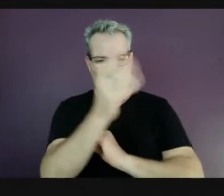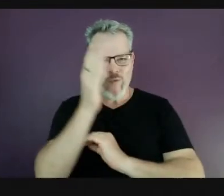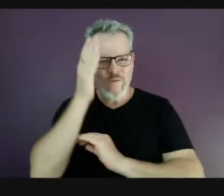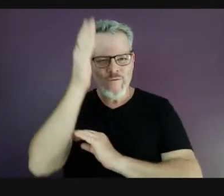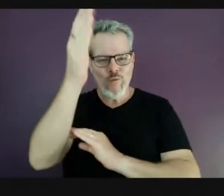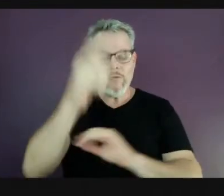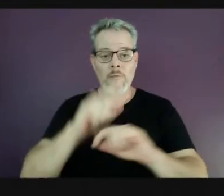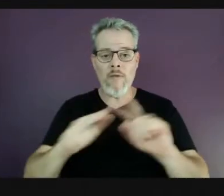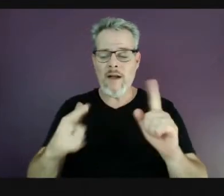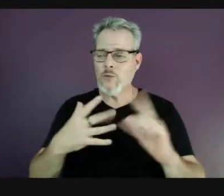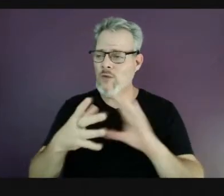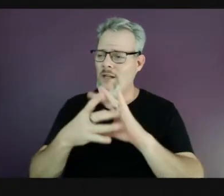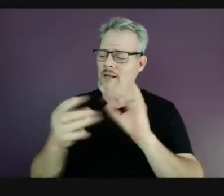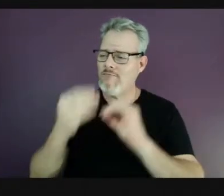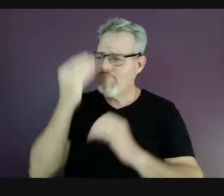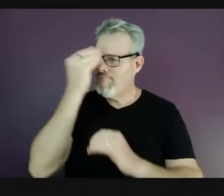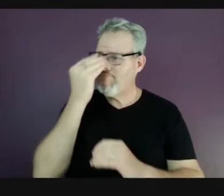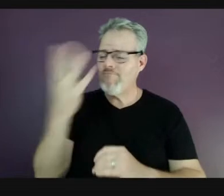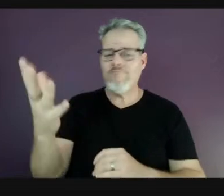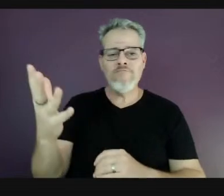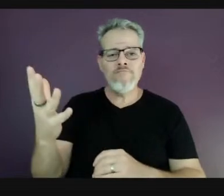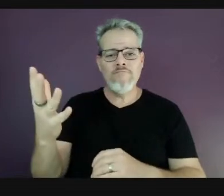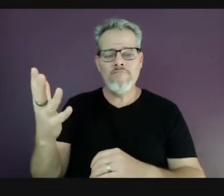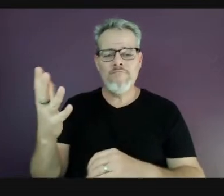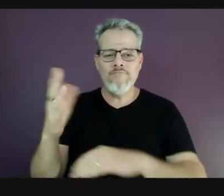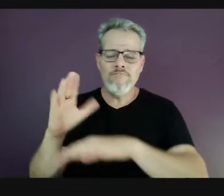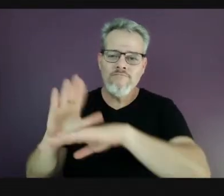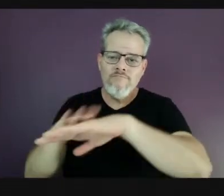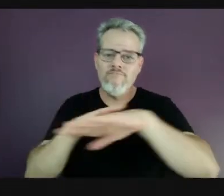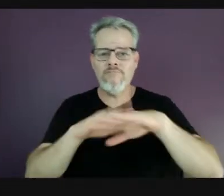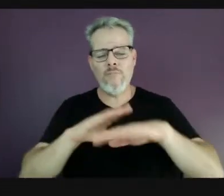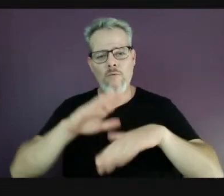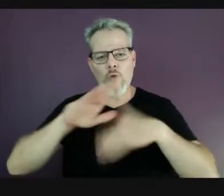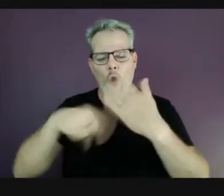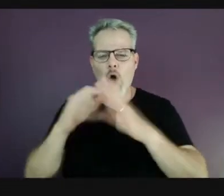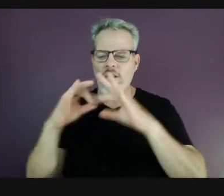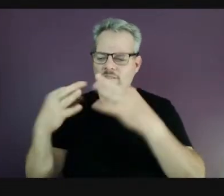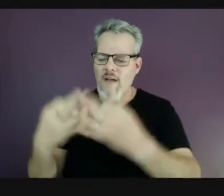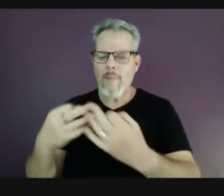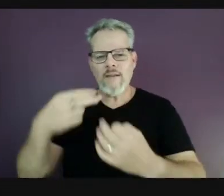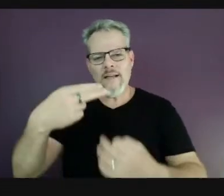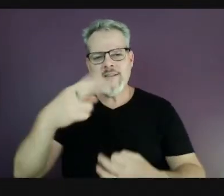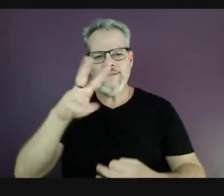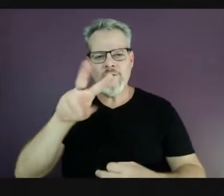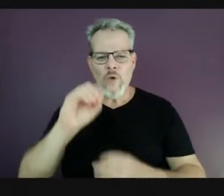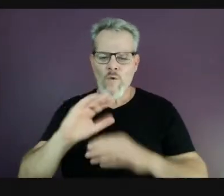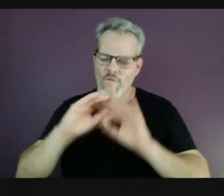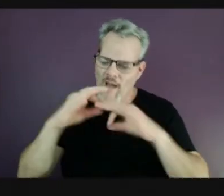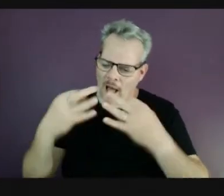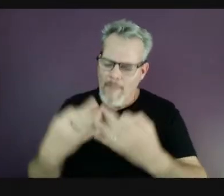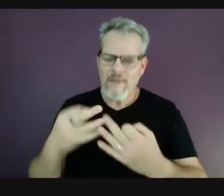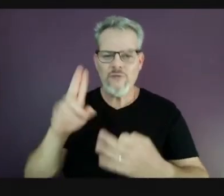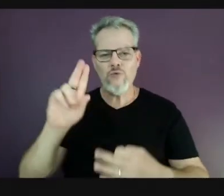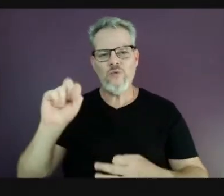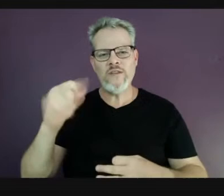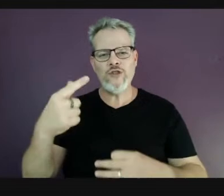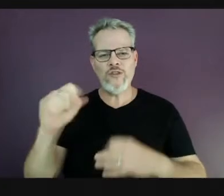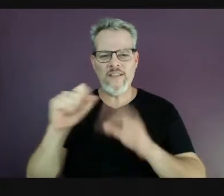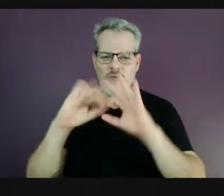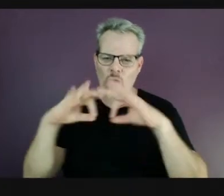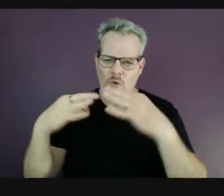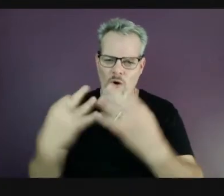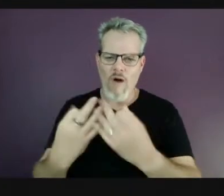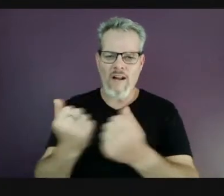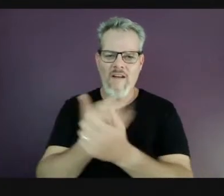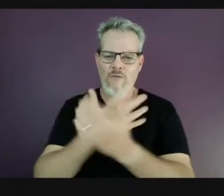a shout out, rest in peace, all the friends and family, all the HVO family, USGS family as well, Native